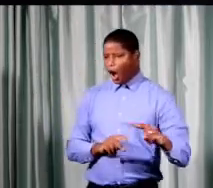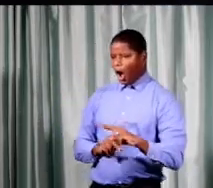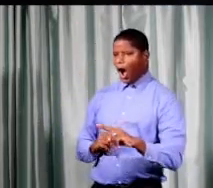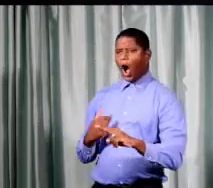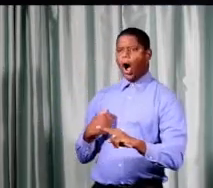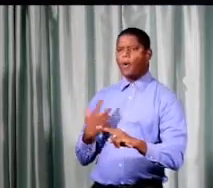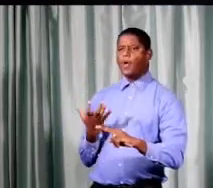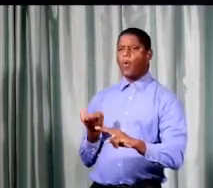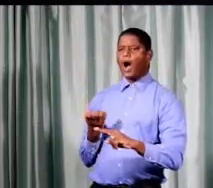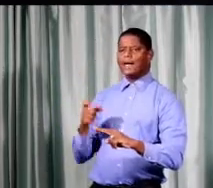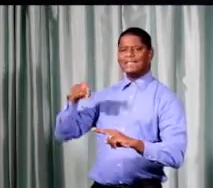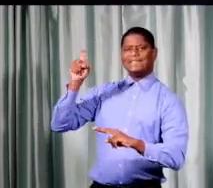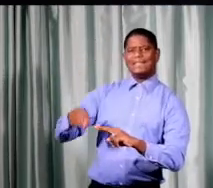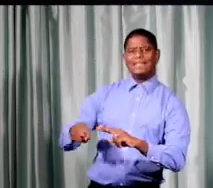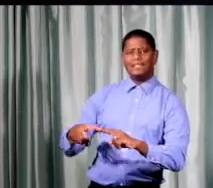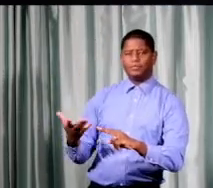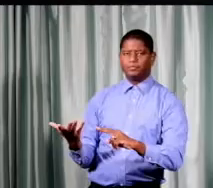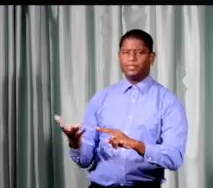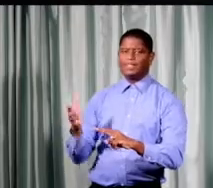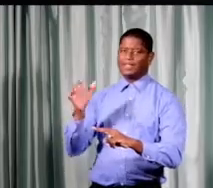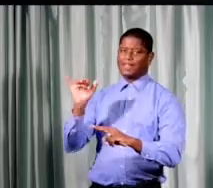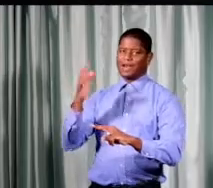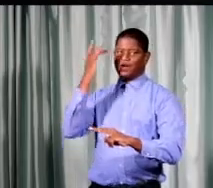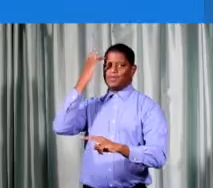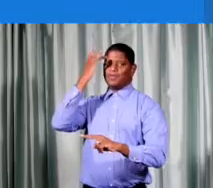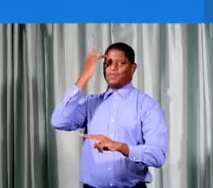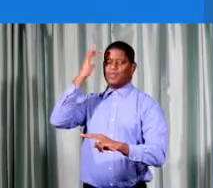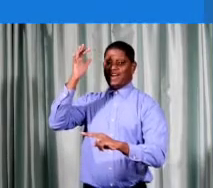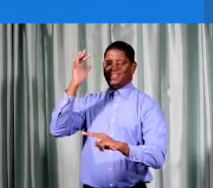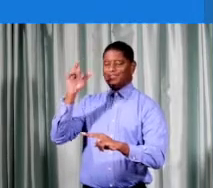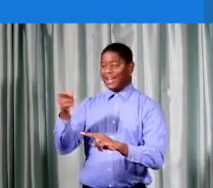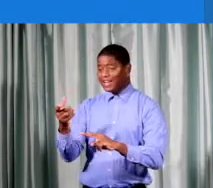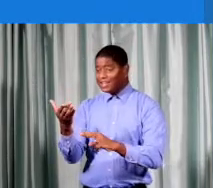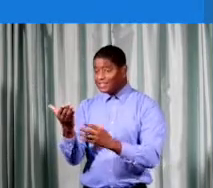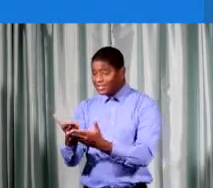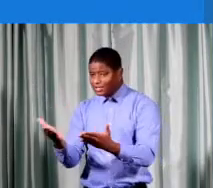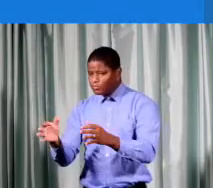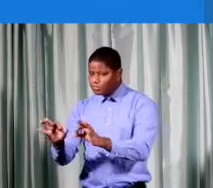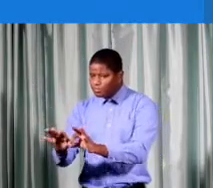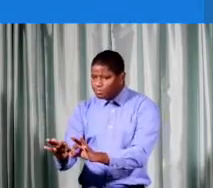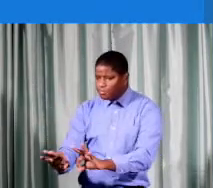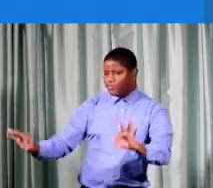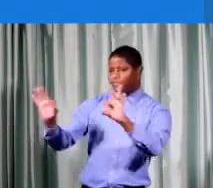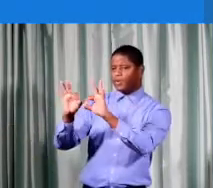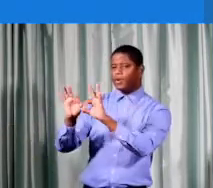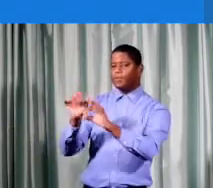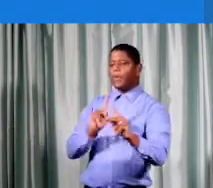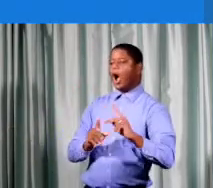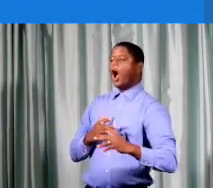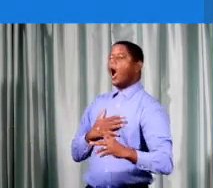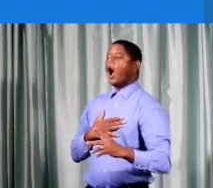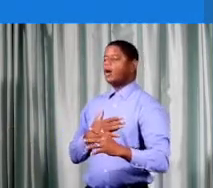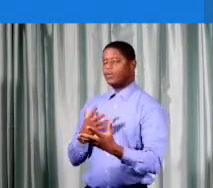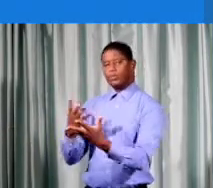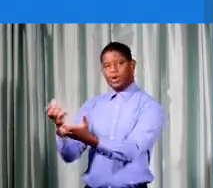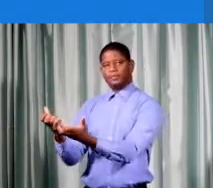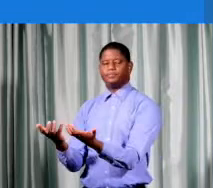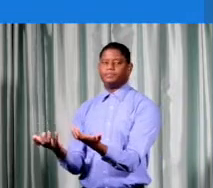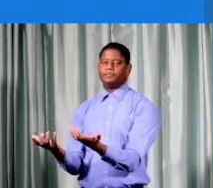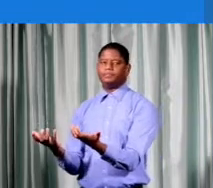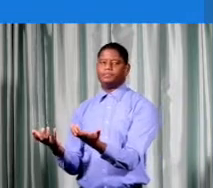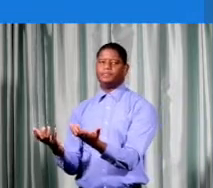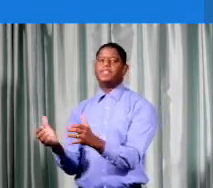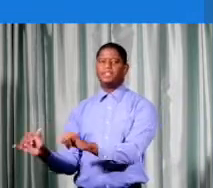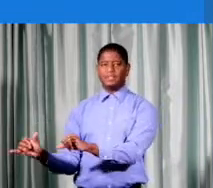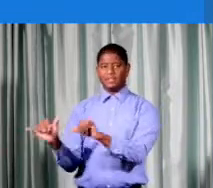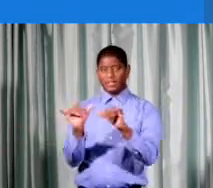convinced you you need Apple products. They created value from nothing. Finance is about creating value. And